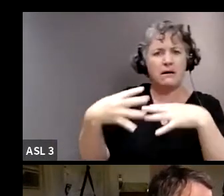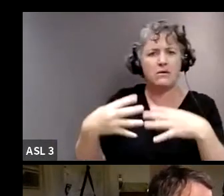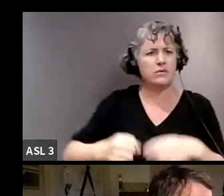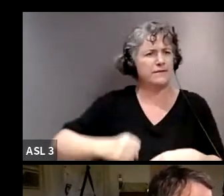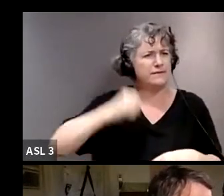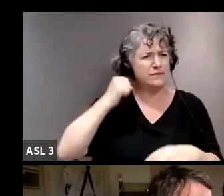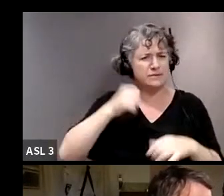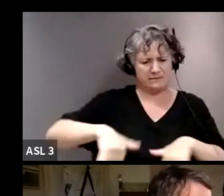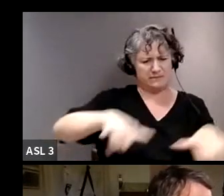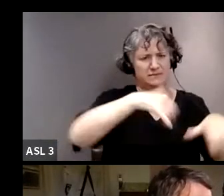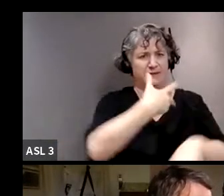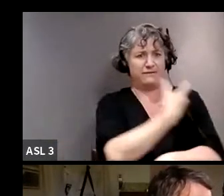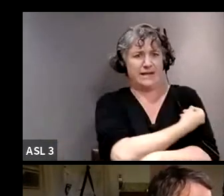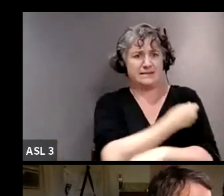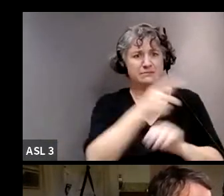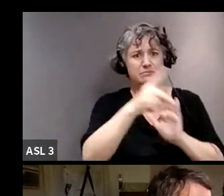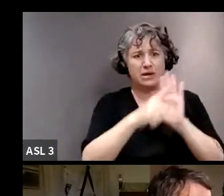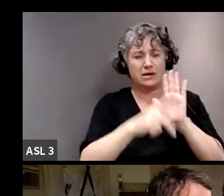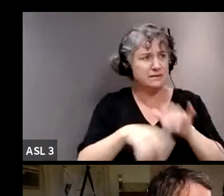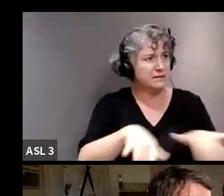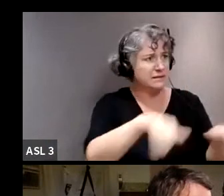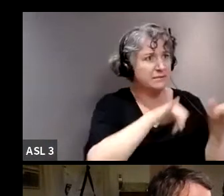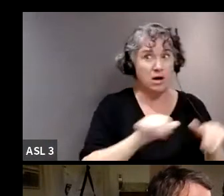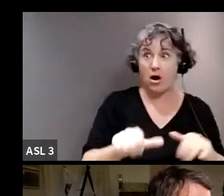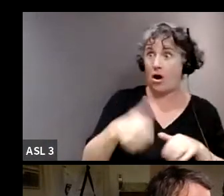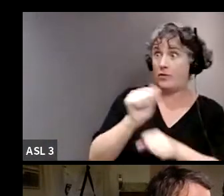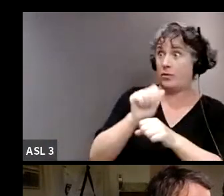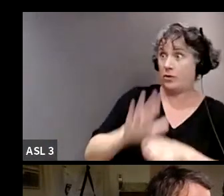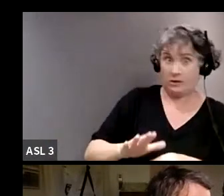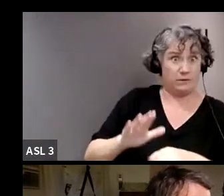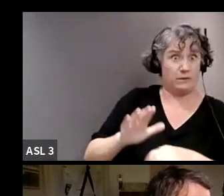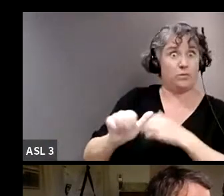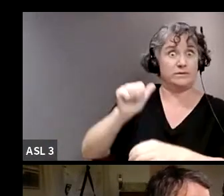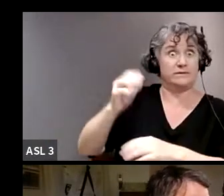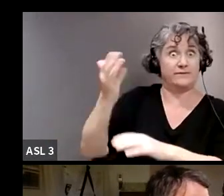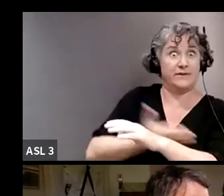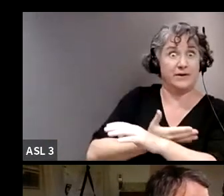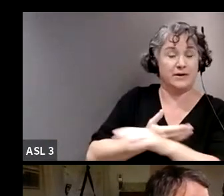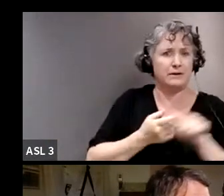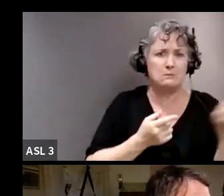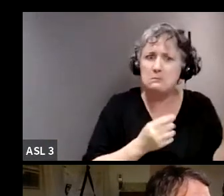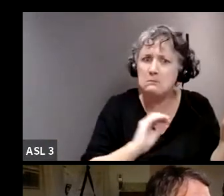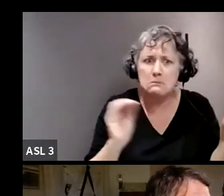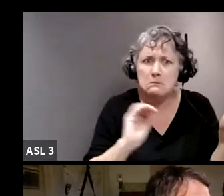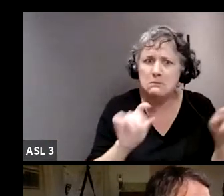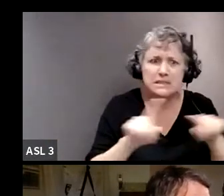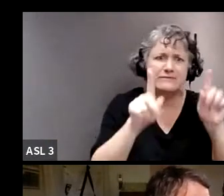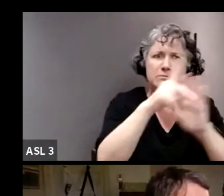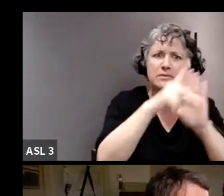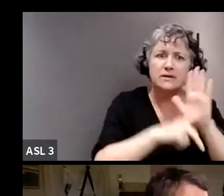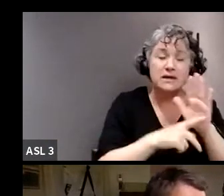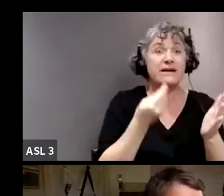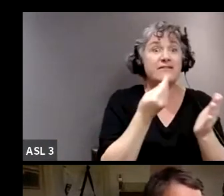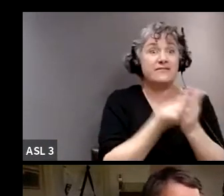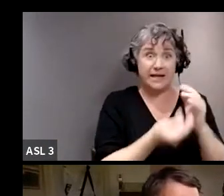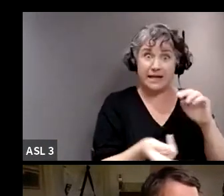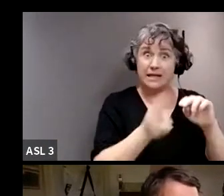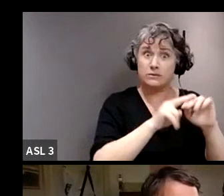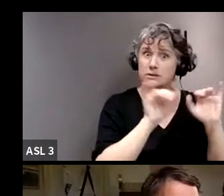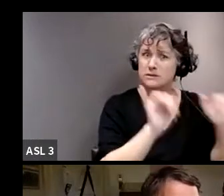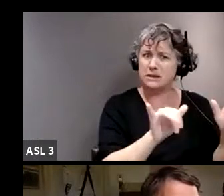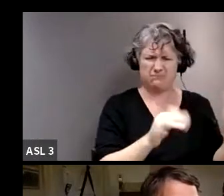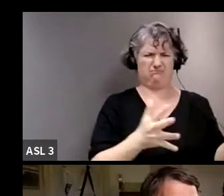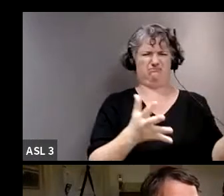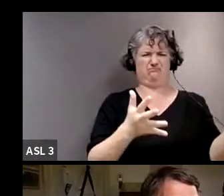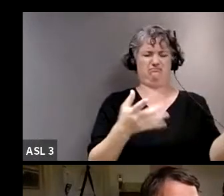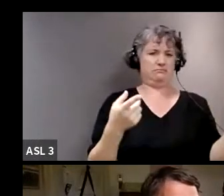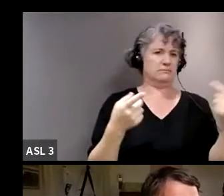while others other workers are at risk of being fired and still be in the running to receive a huge funding increase there's a double